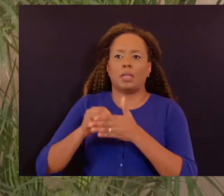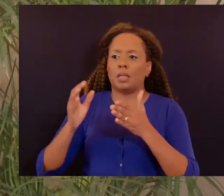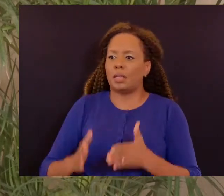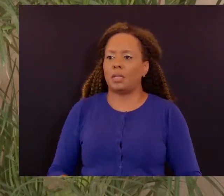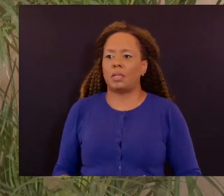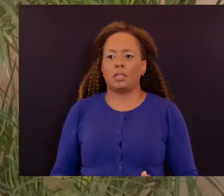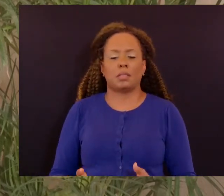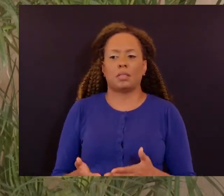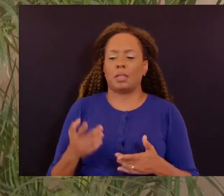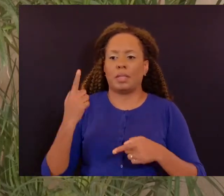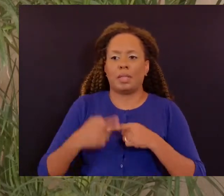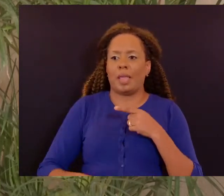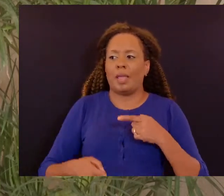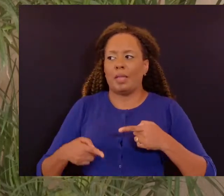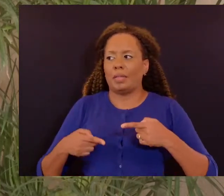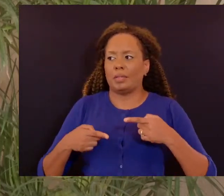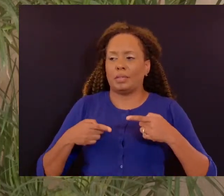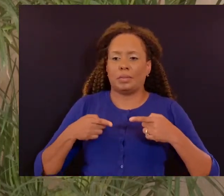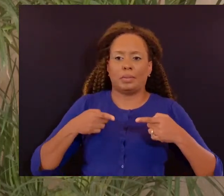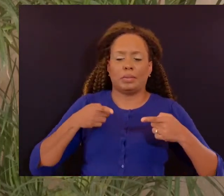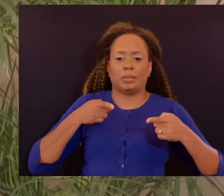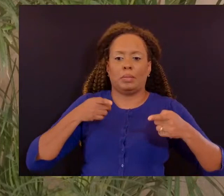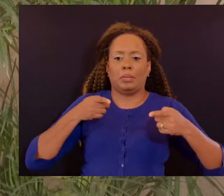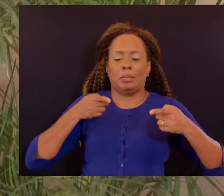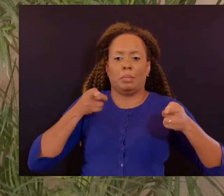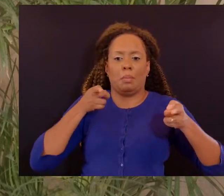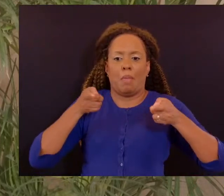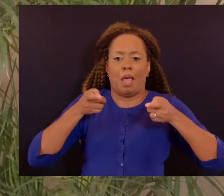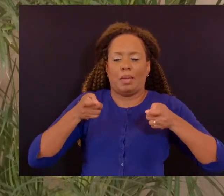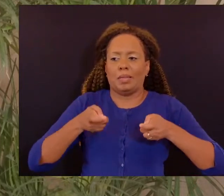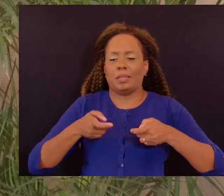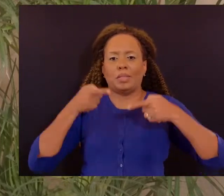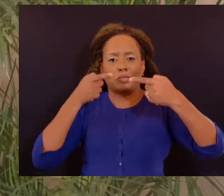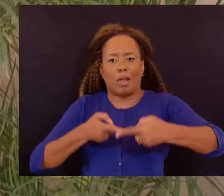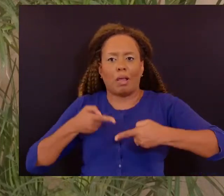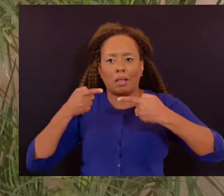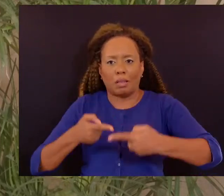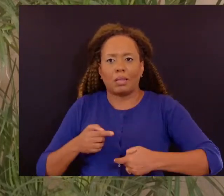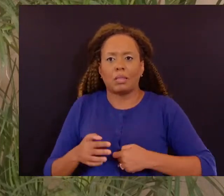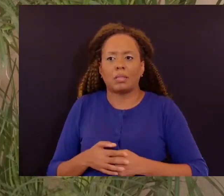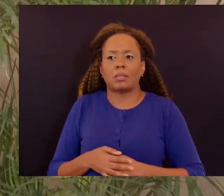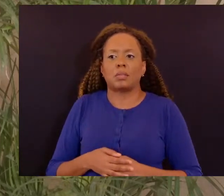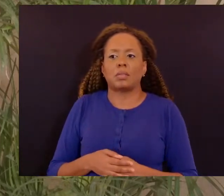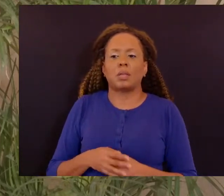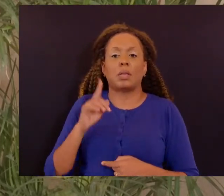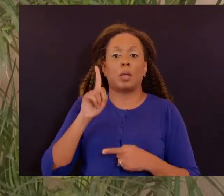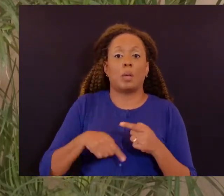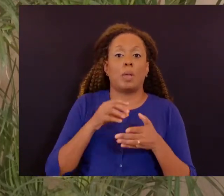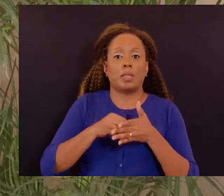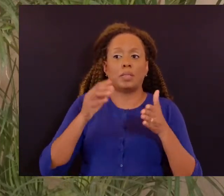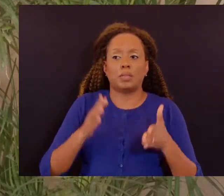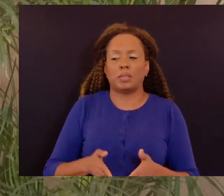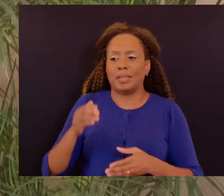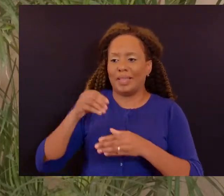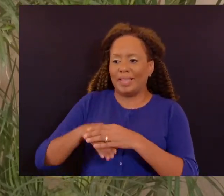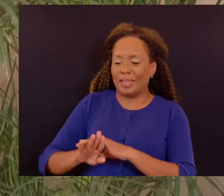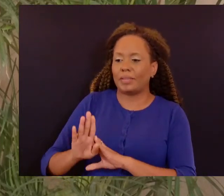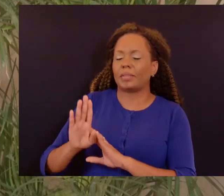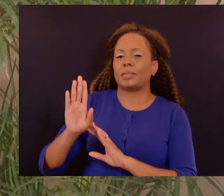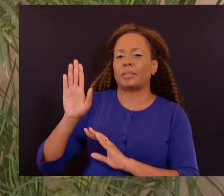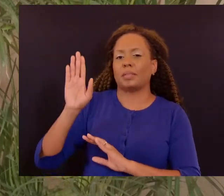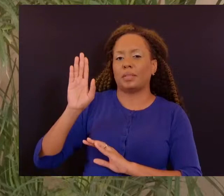them doing 12 and 13 subjects. So we are going to truncate the curriculum, focus heavily on literacy and